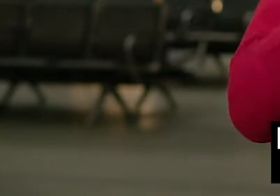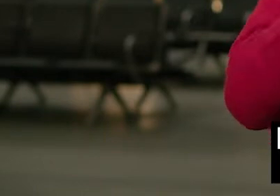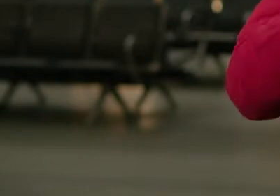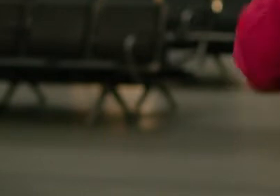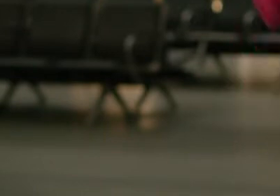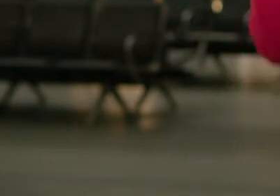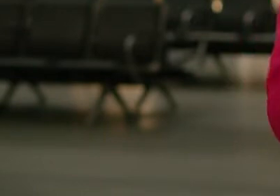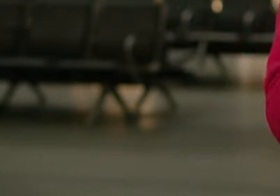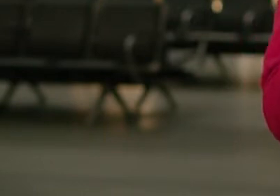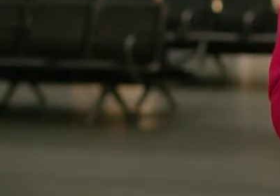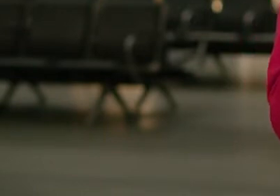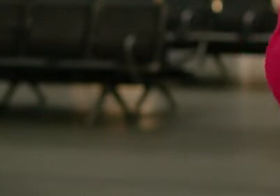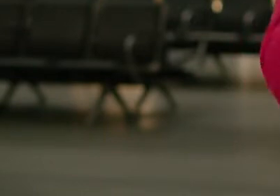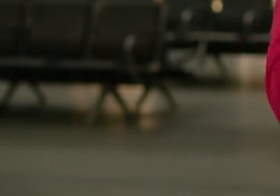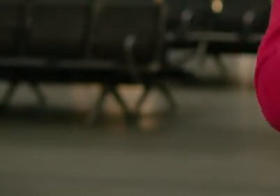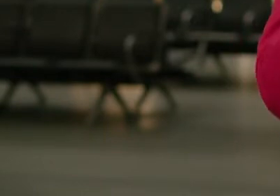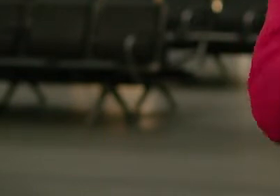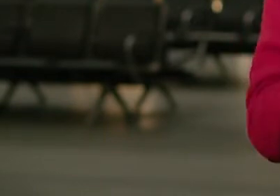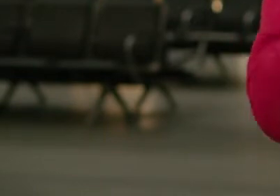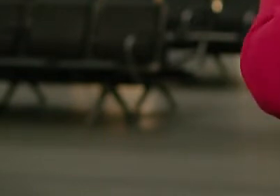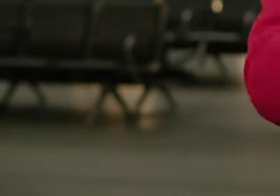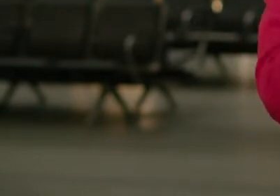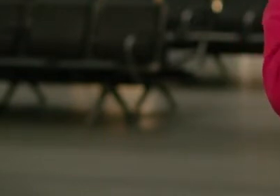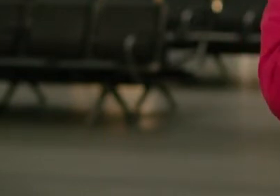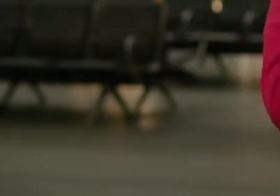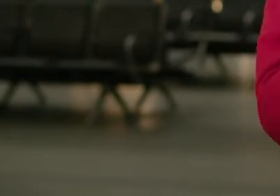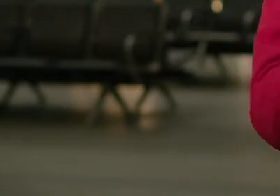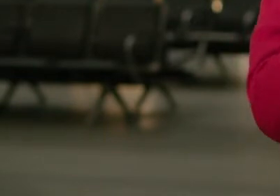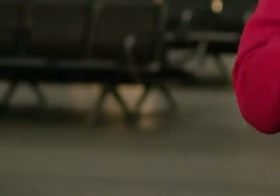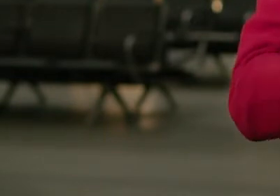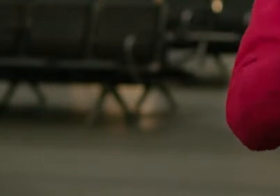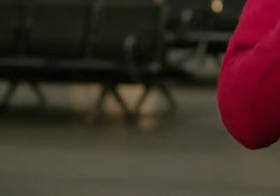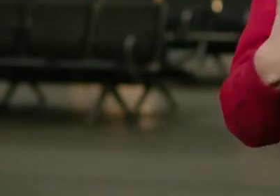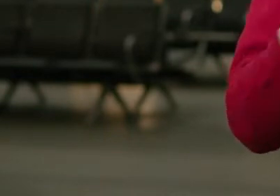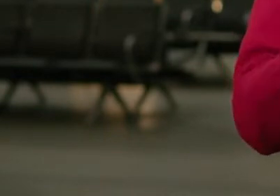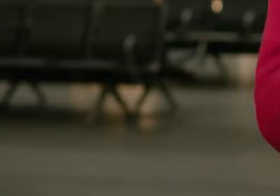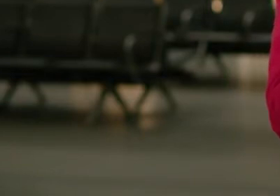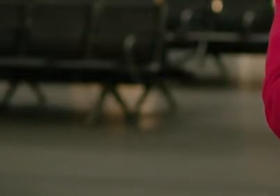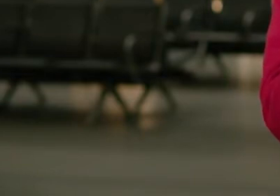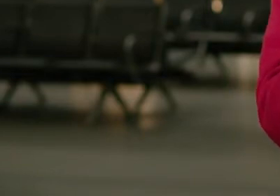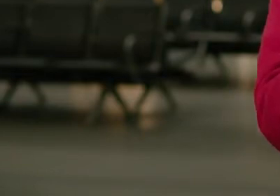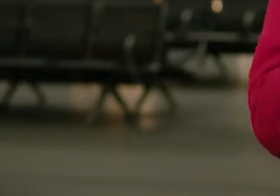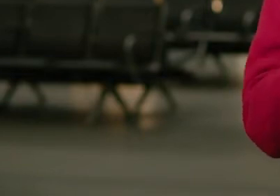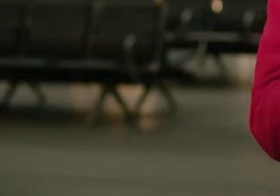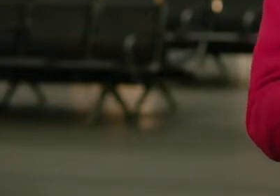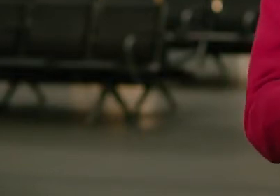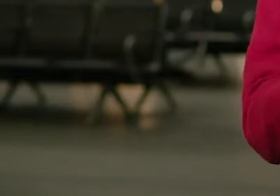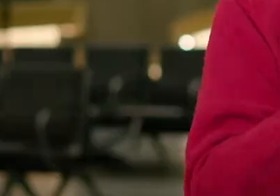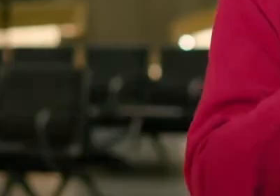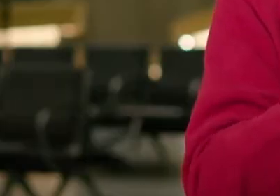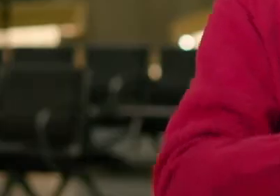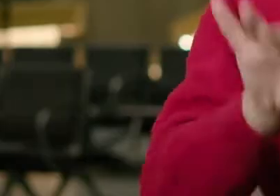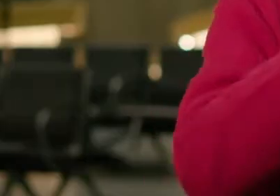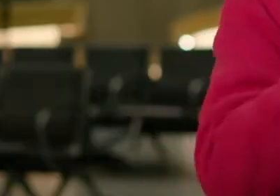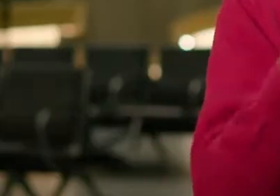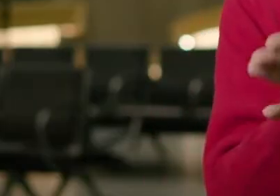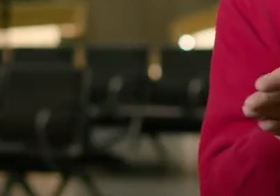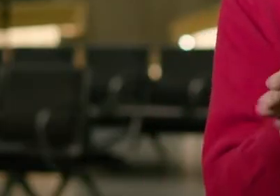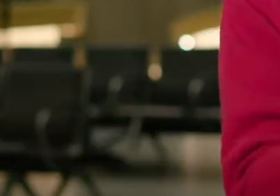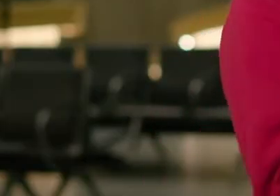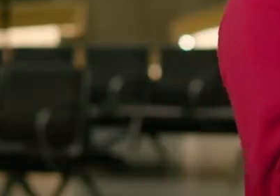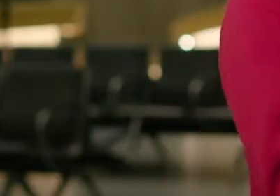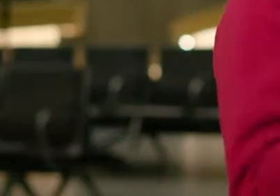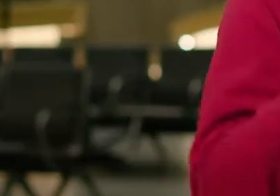safety, if an employer is considering hiring a deaf staff, they should not be concerned about the health and safety risk.